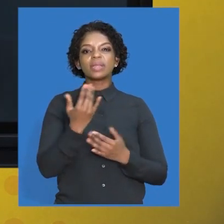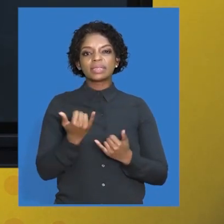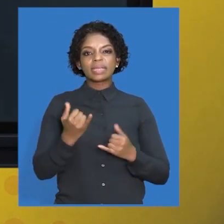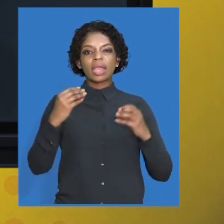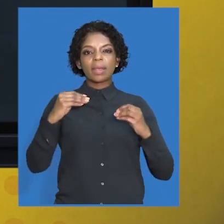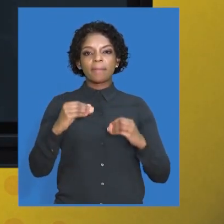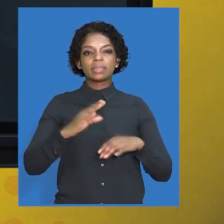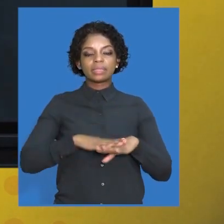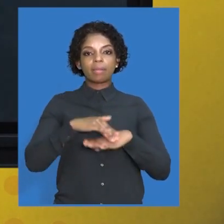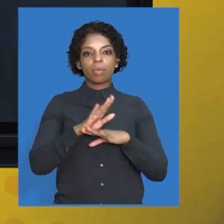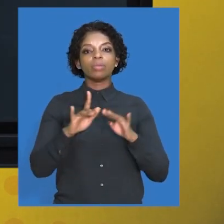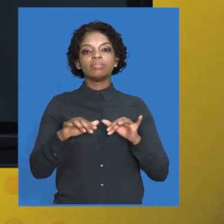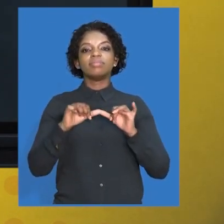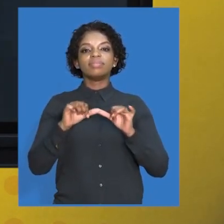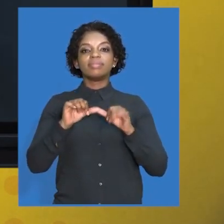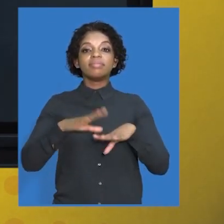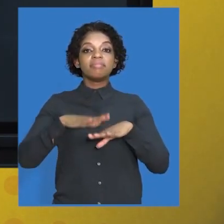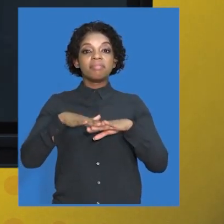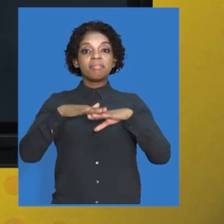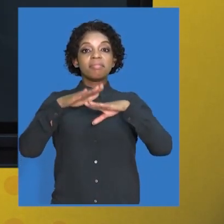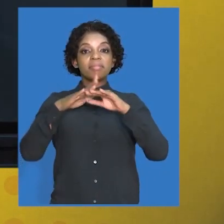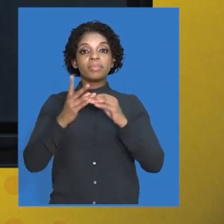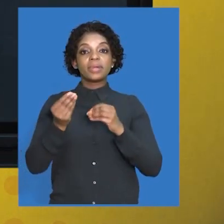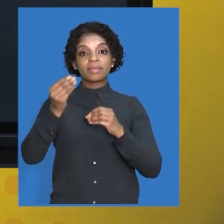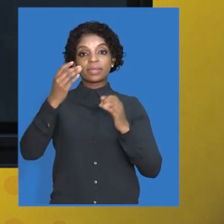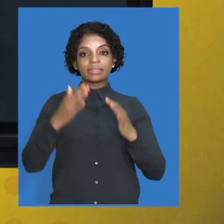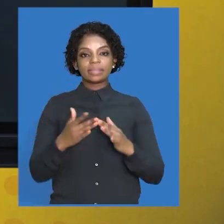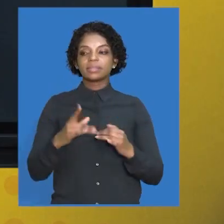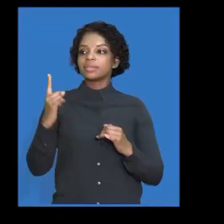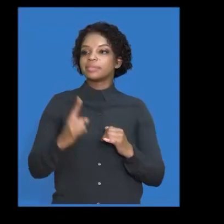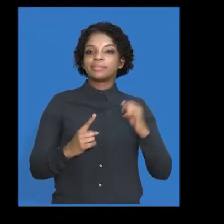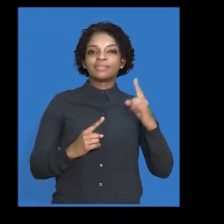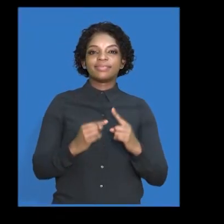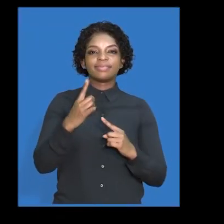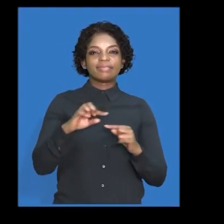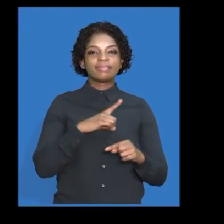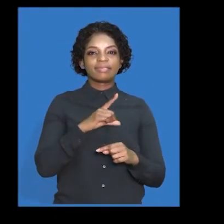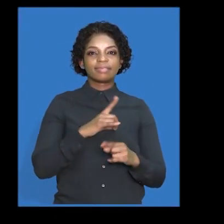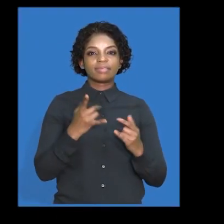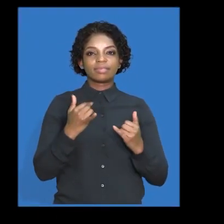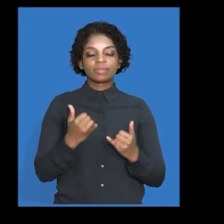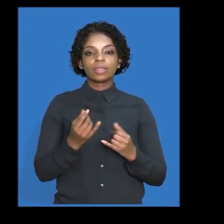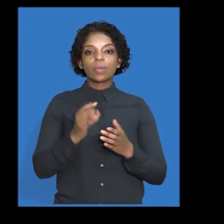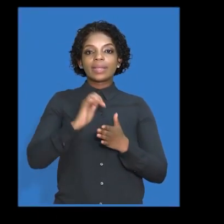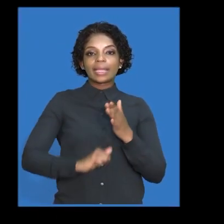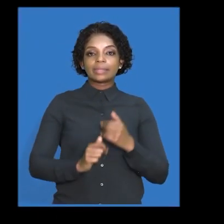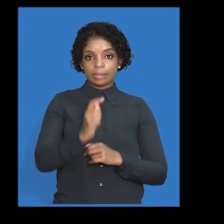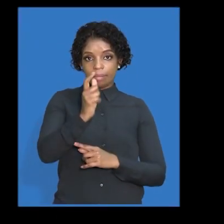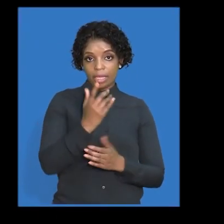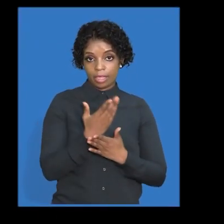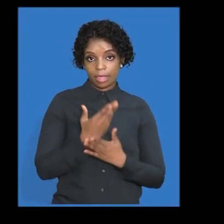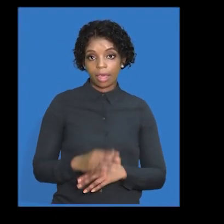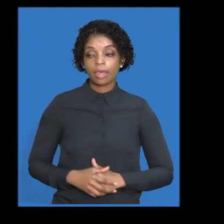into attracting more investors because they're having to pay less tax. It helps to retain staff or lower